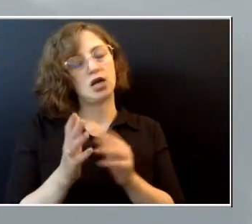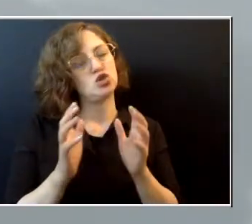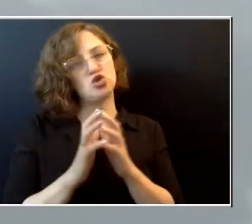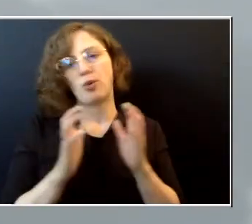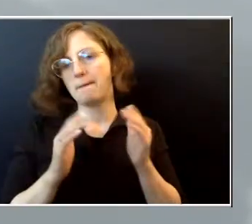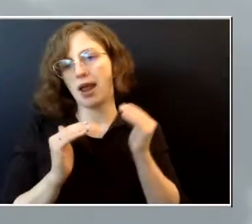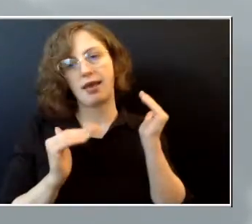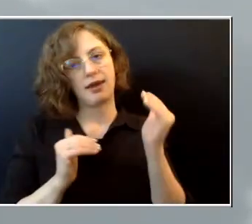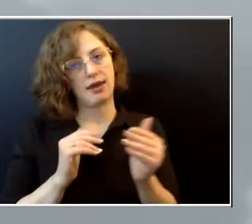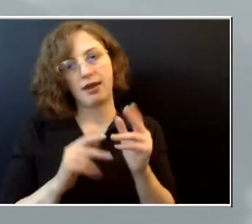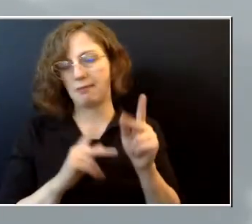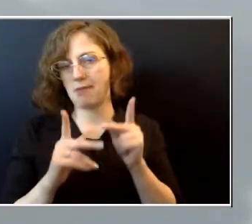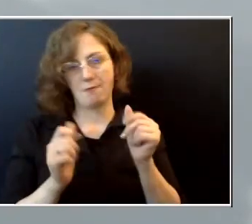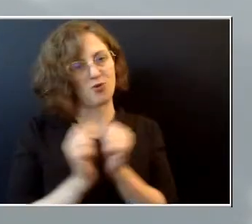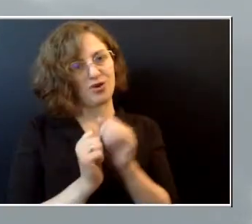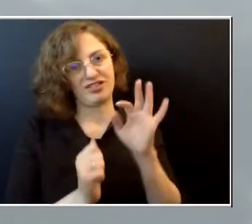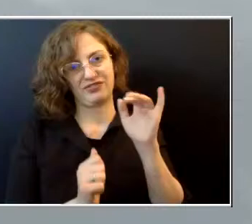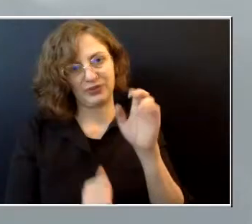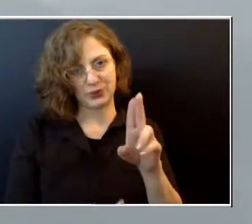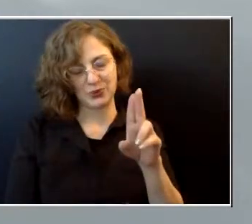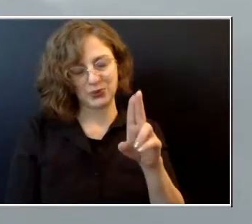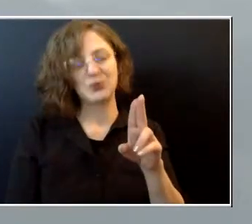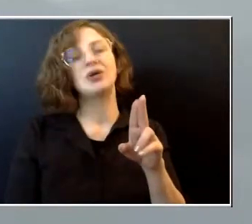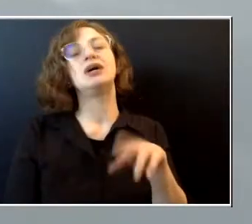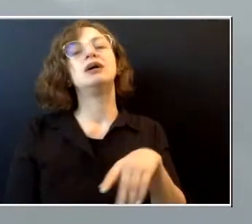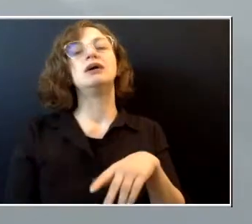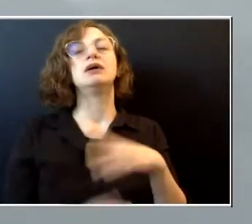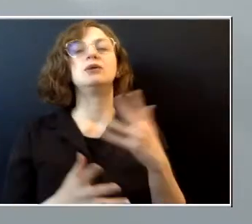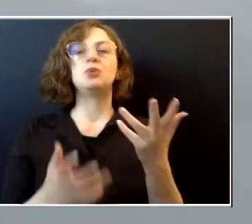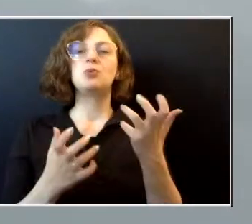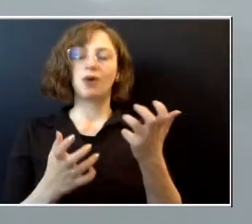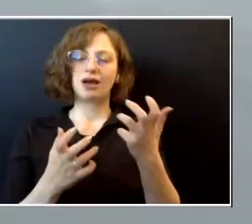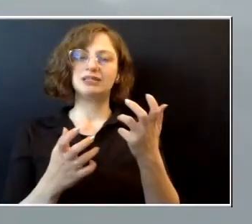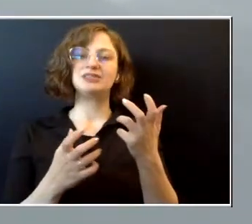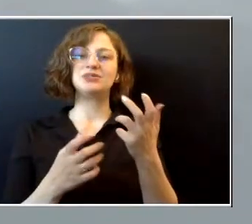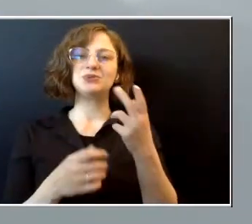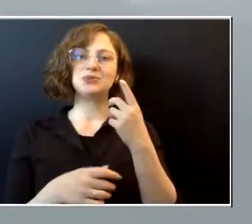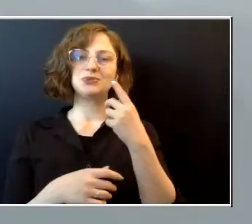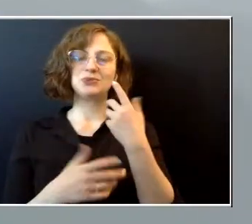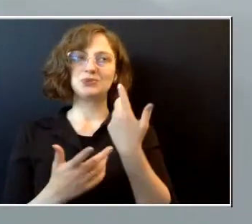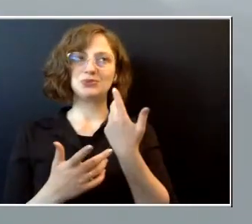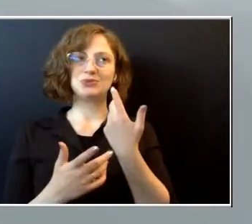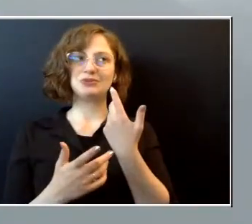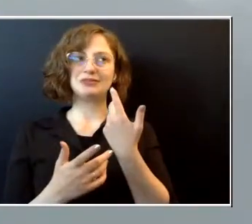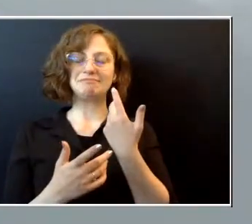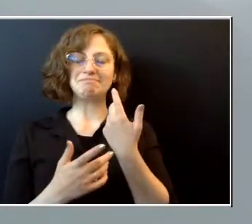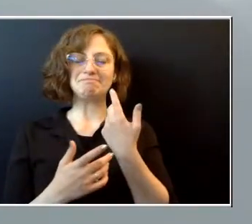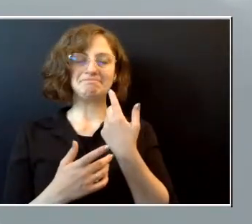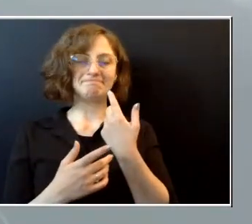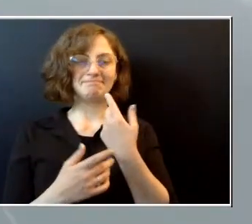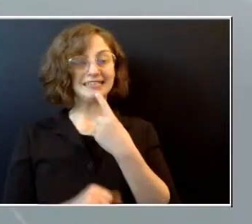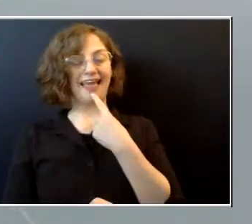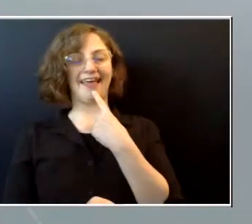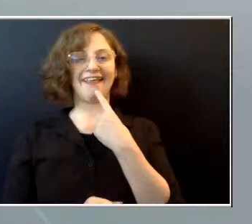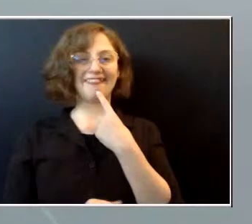influenza. We would like to say that, these are the graphs showing that. There on the far right of that graph, it